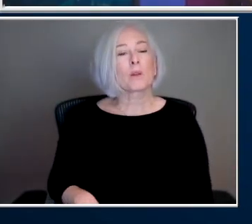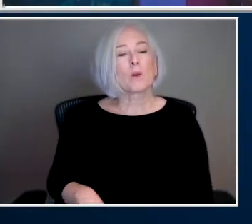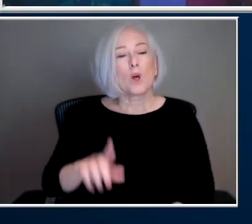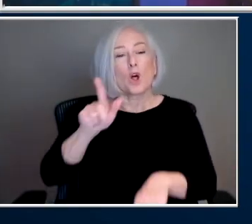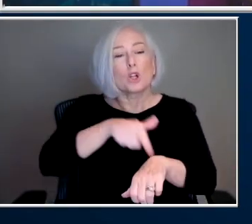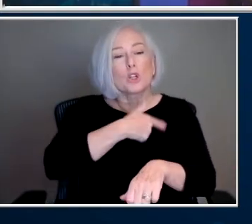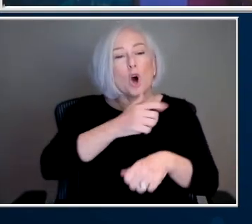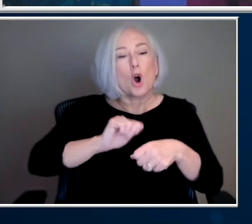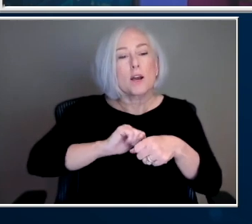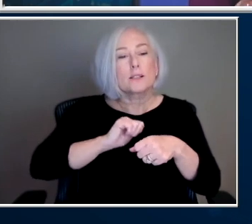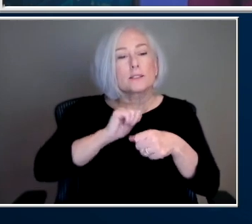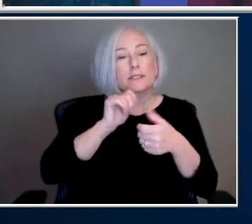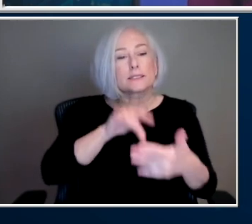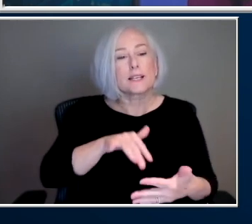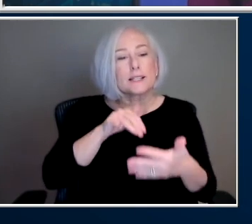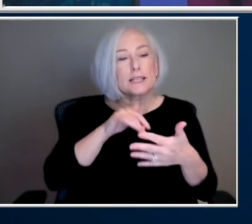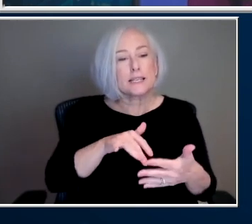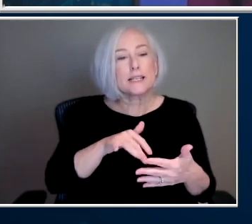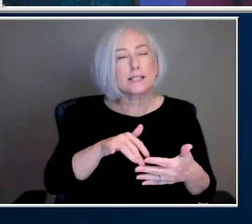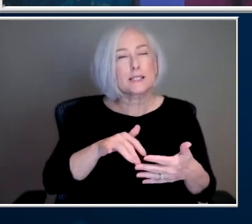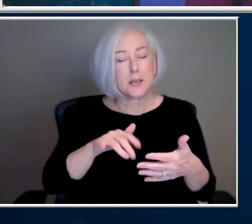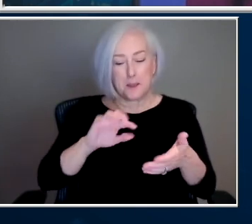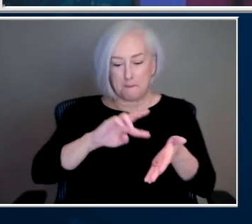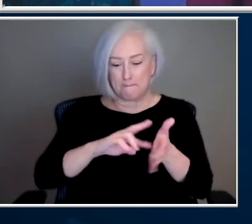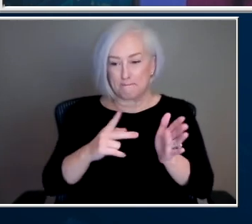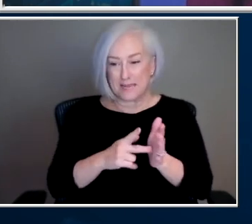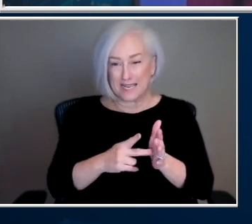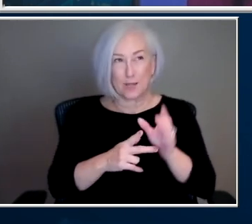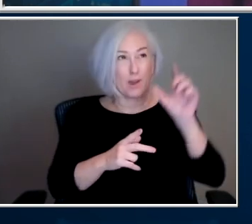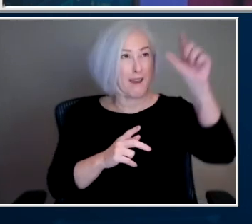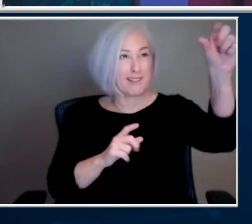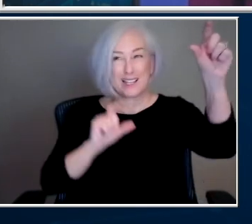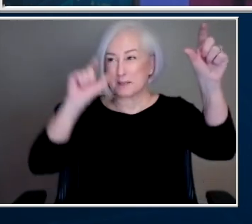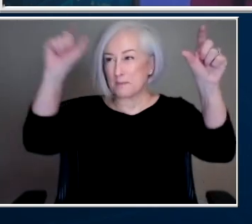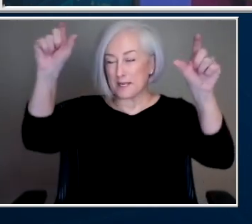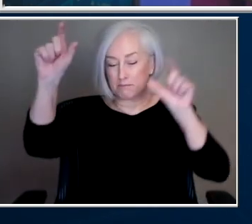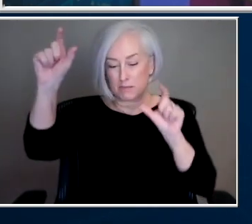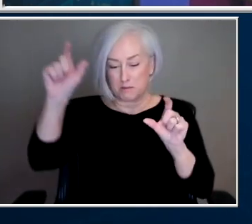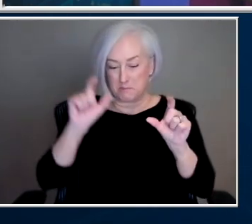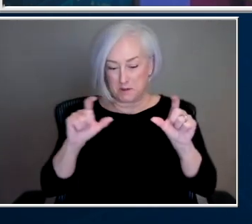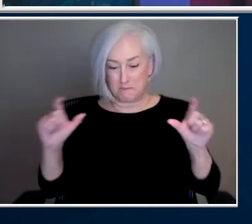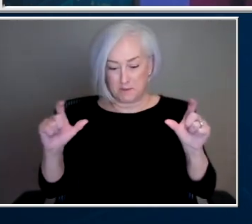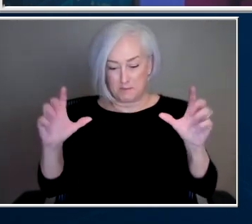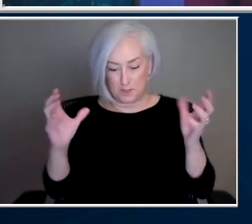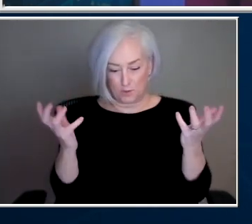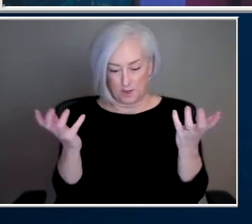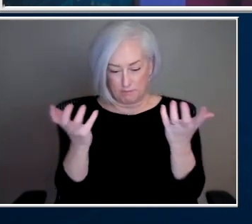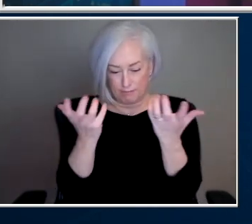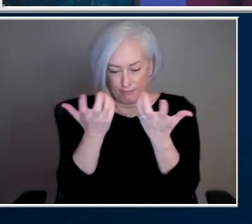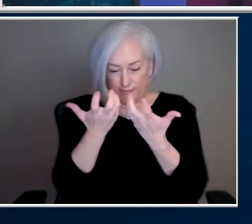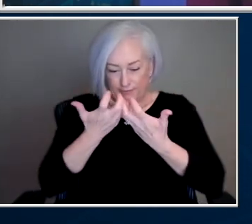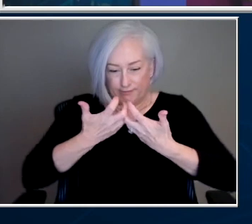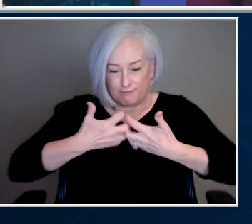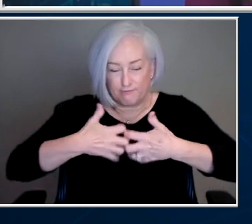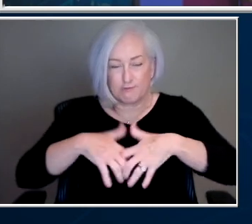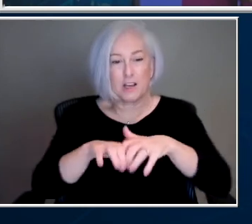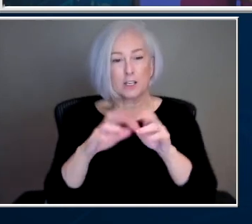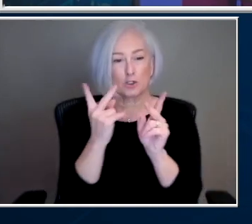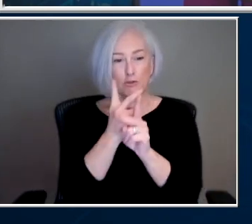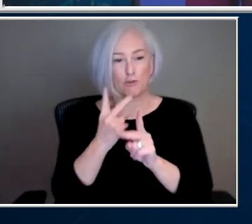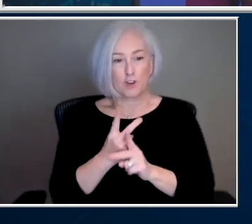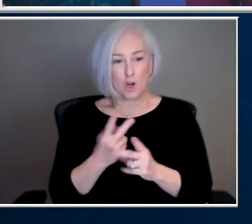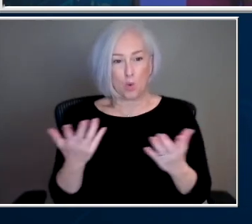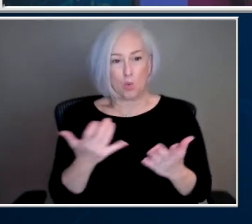individual puzzle piece, right? Yeah. And last month, we got another piece of the puzzle related to brain fog, which is, if you've had brain fog, it's